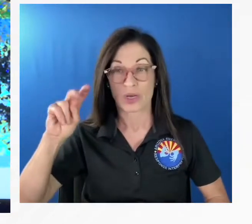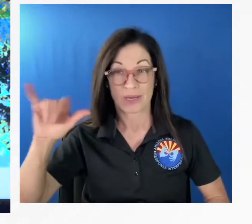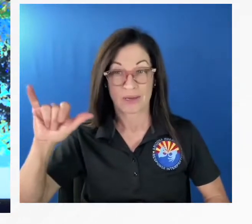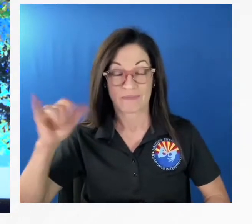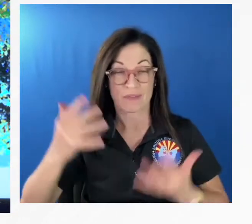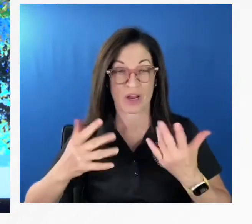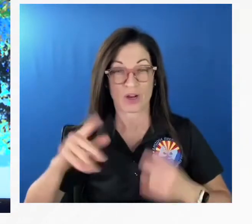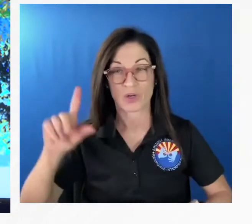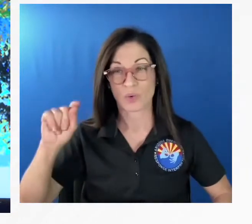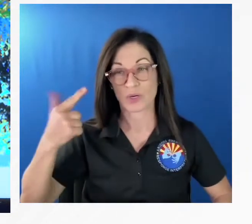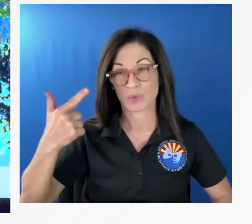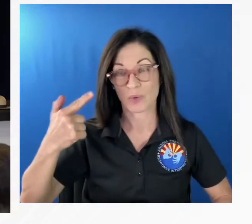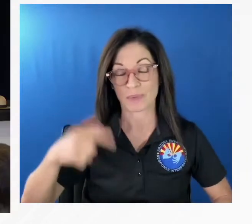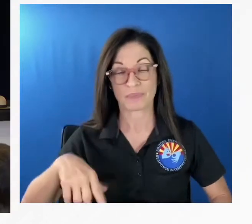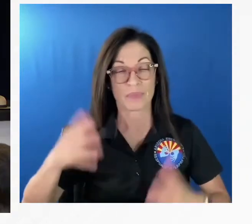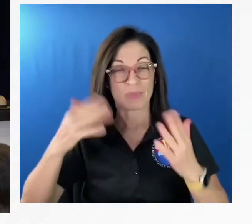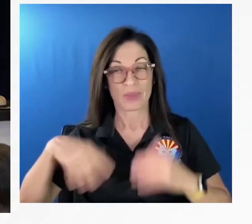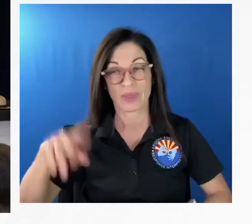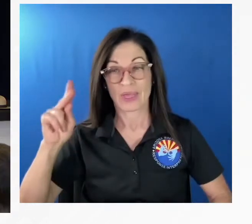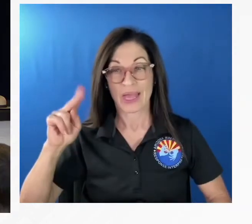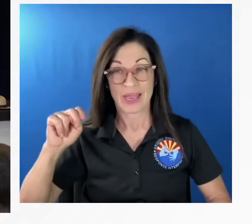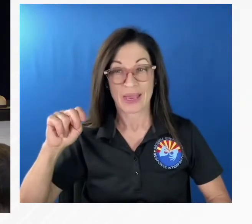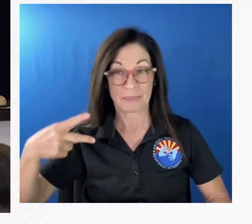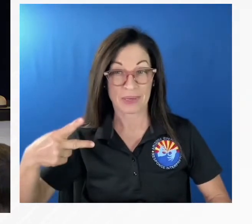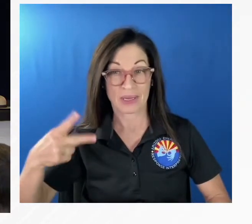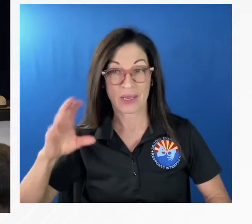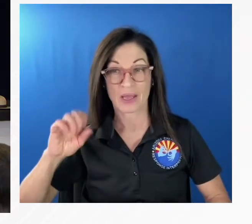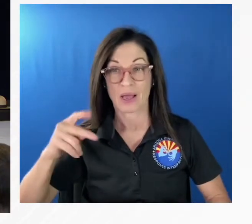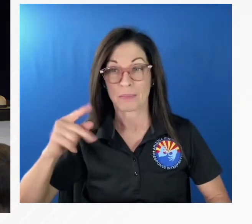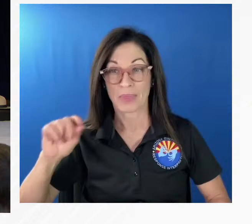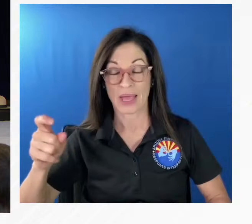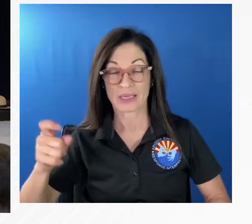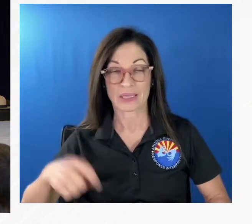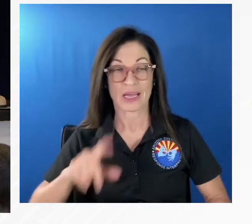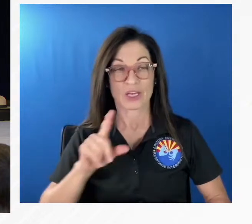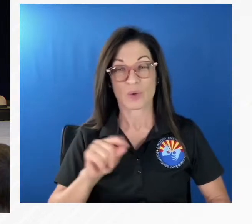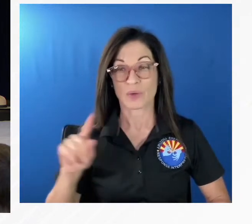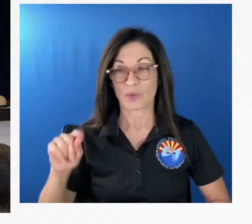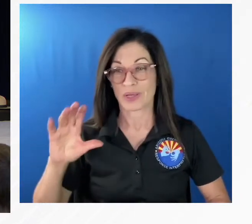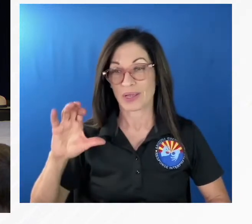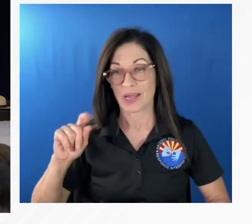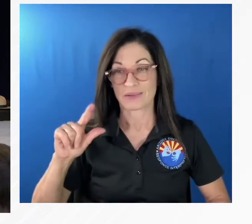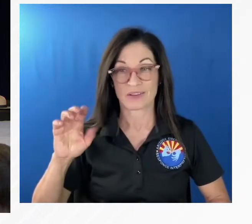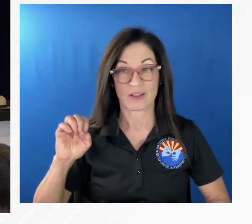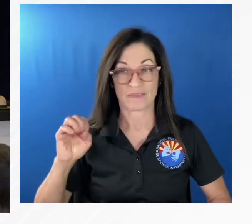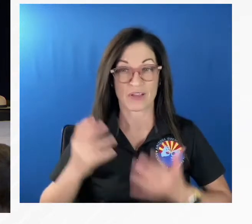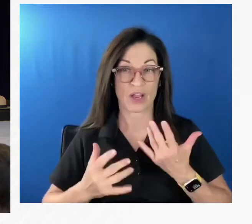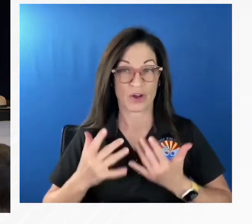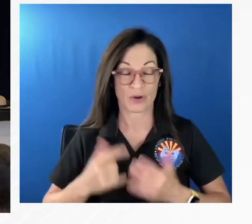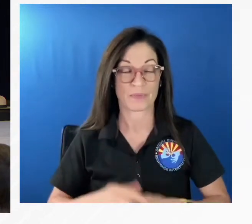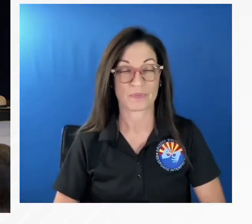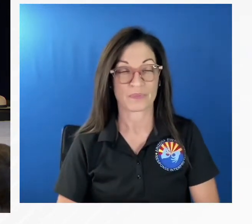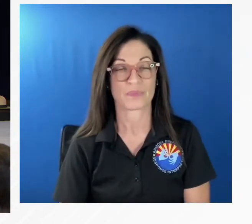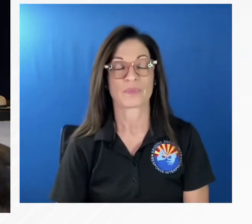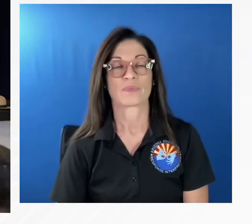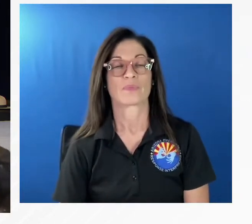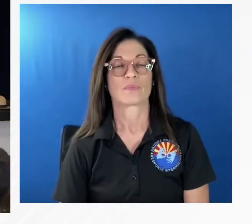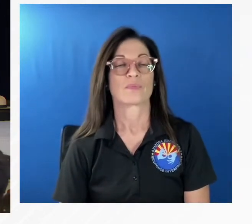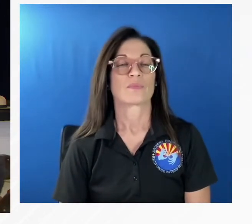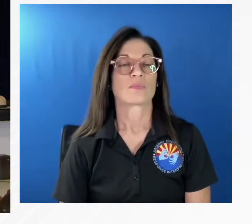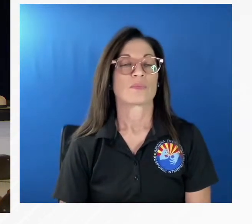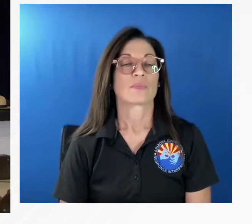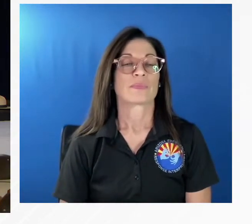the KNP complex, and then 2020, the Castle Fire on the other end of it. So where a lot of the fire has been